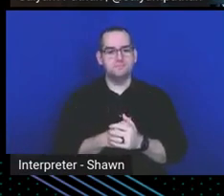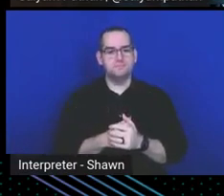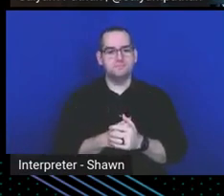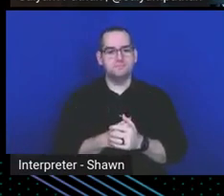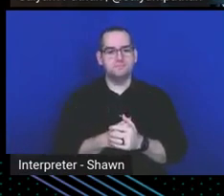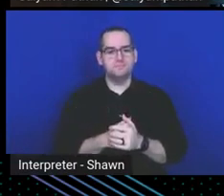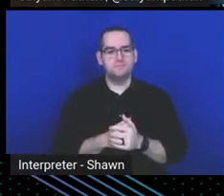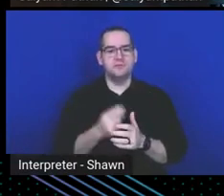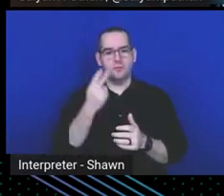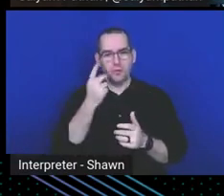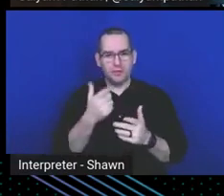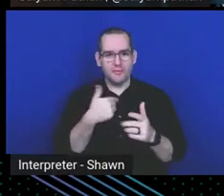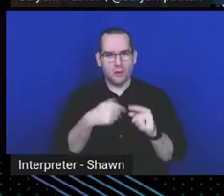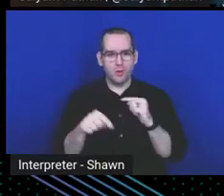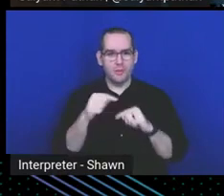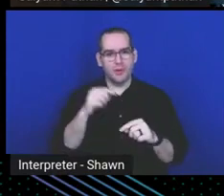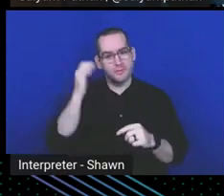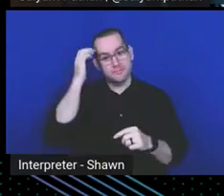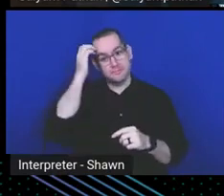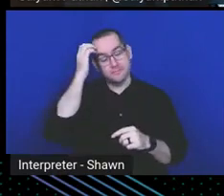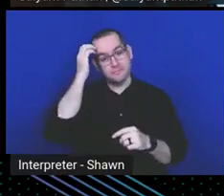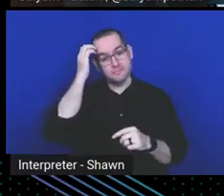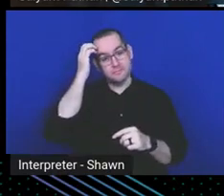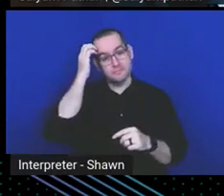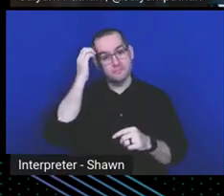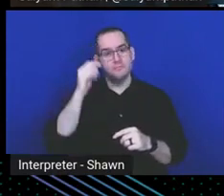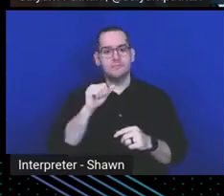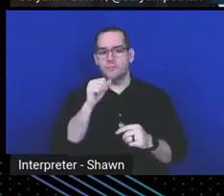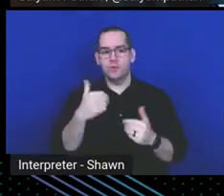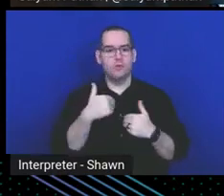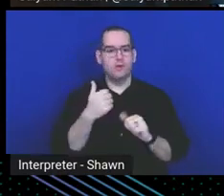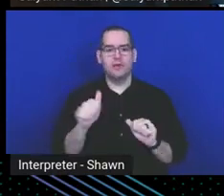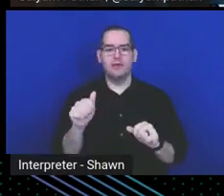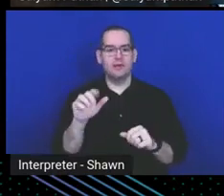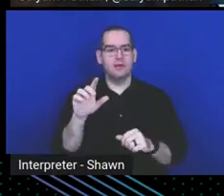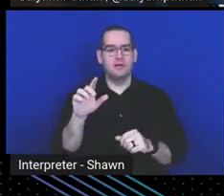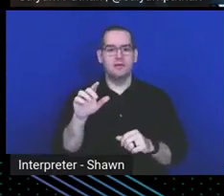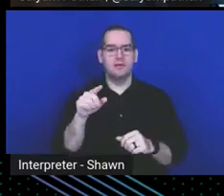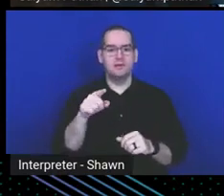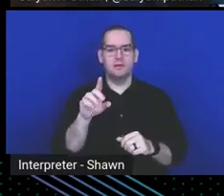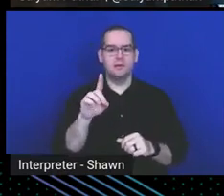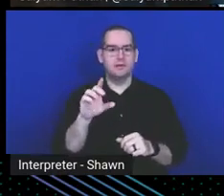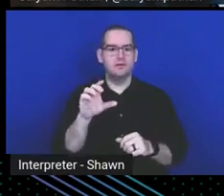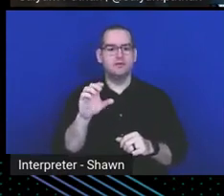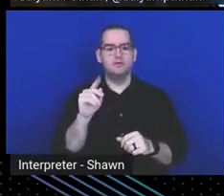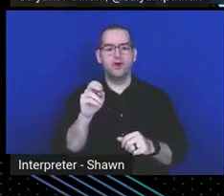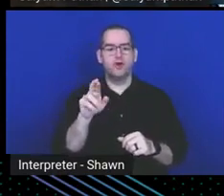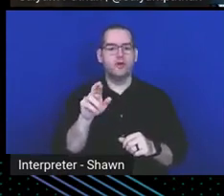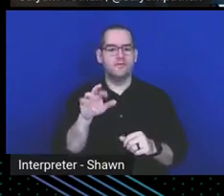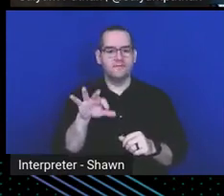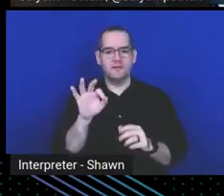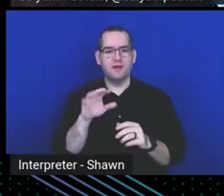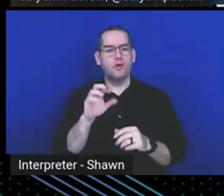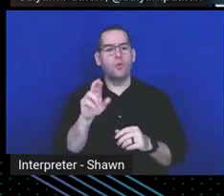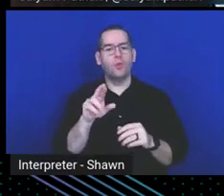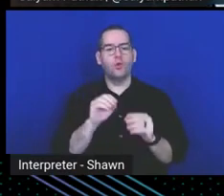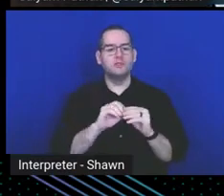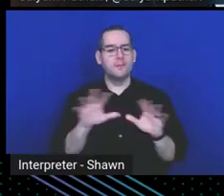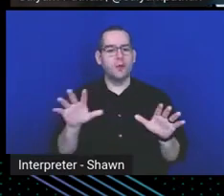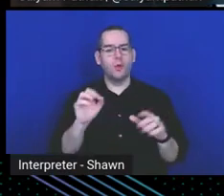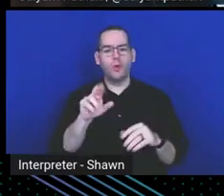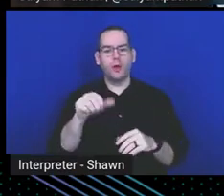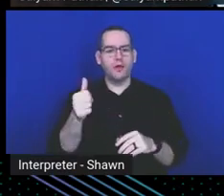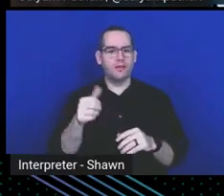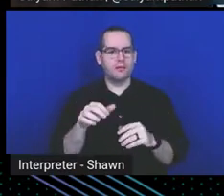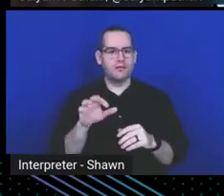If I go back, yeah, I do not have any Docker file. I do not have any deployment or any other file which is